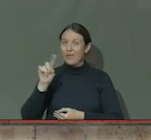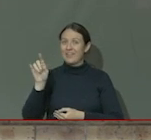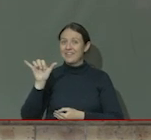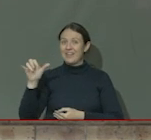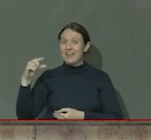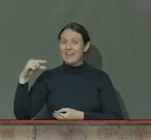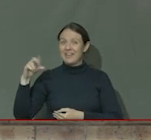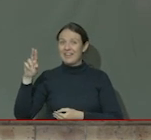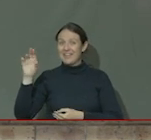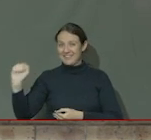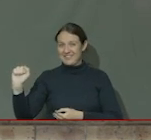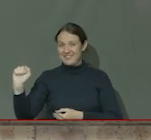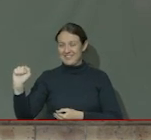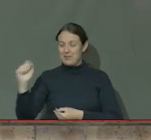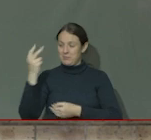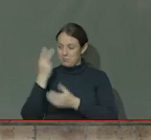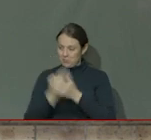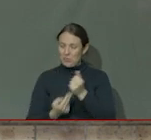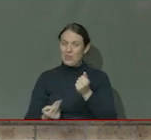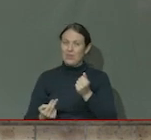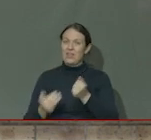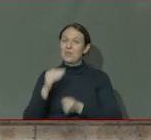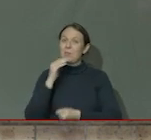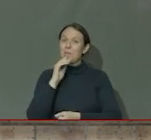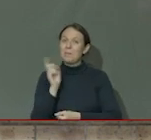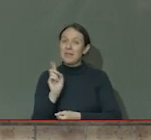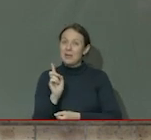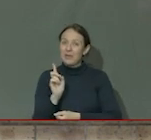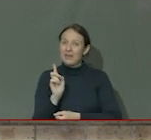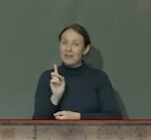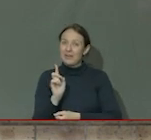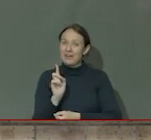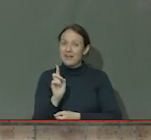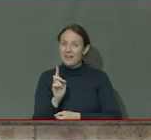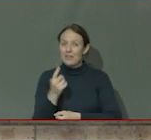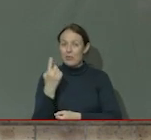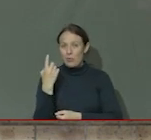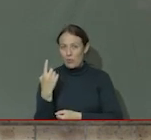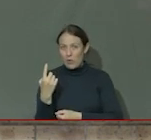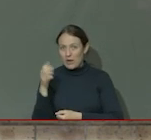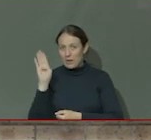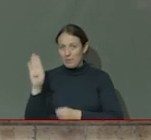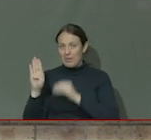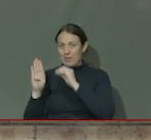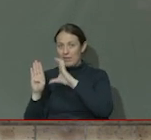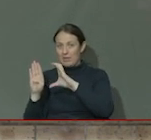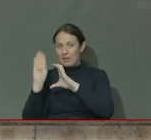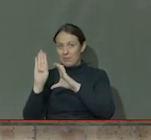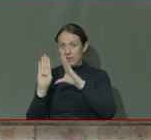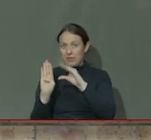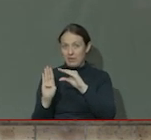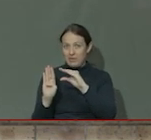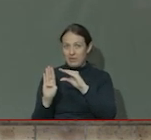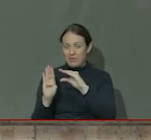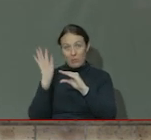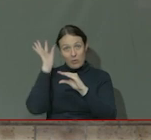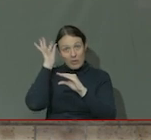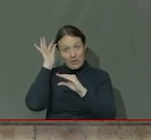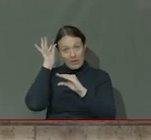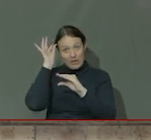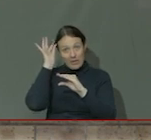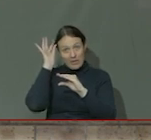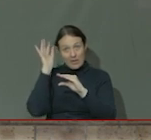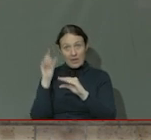heterozygous. They were heterozygous. So the one parent was like this for hair color and for